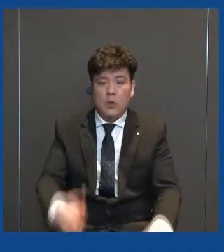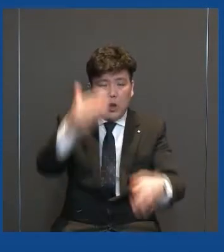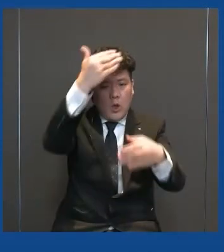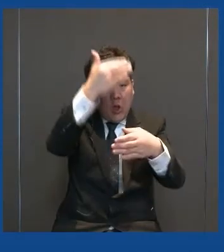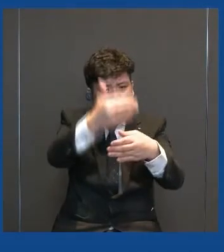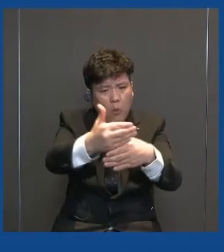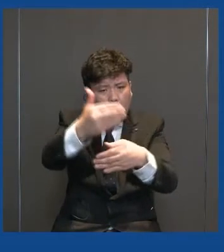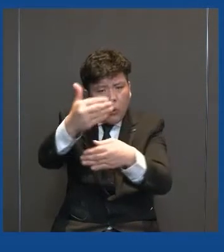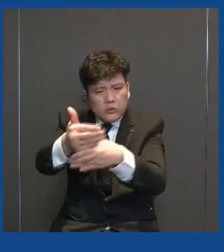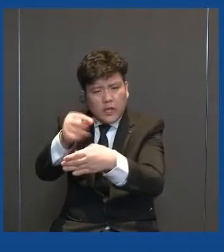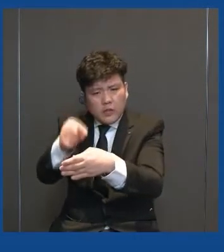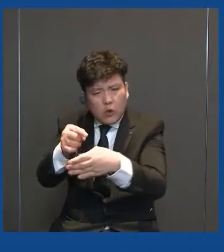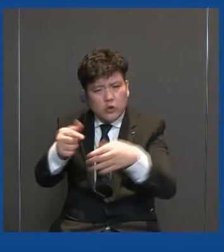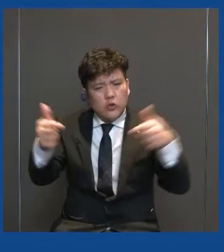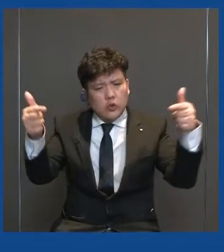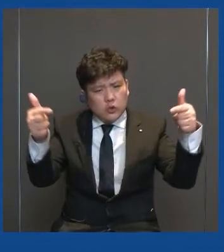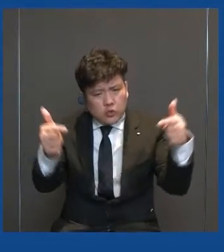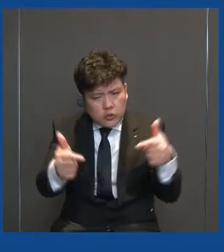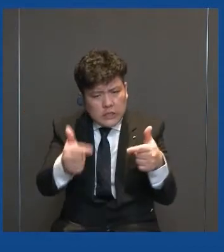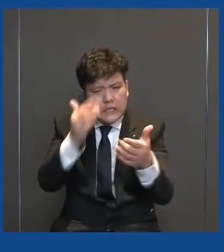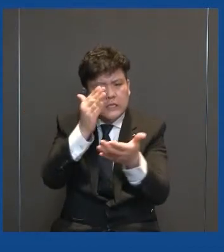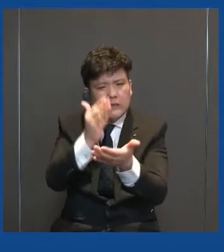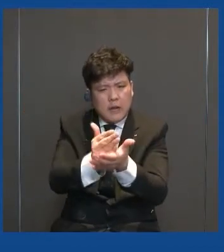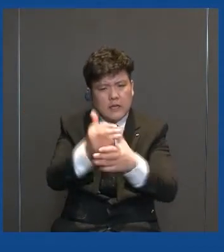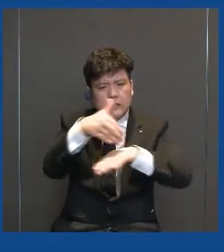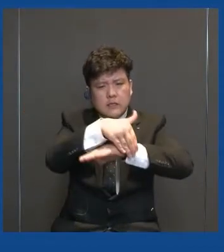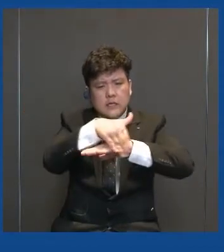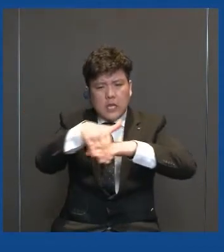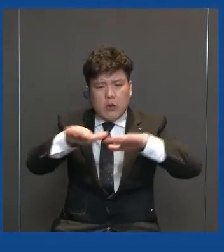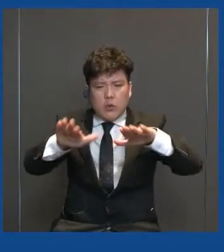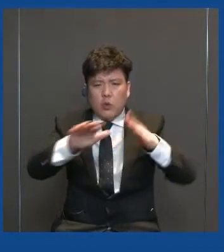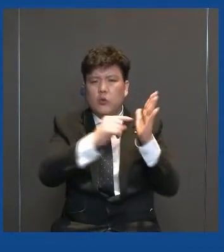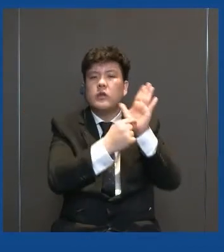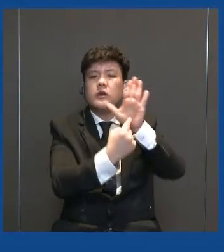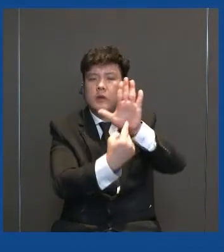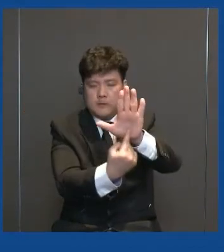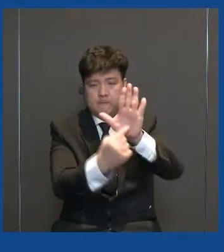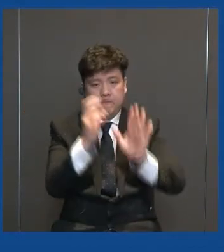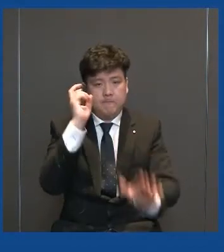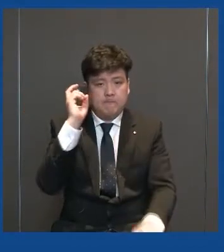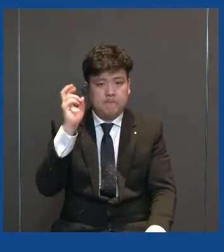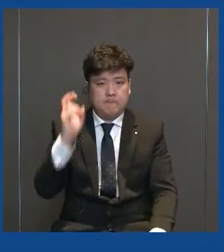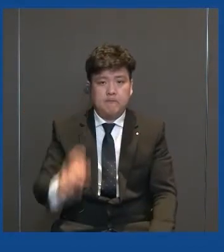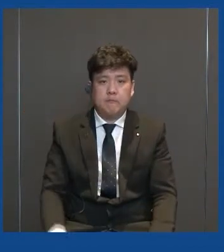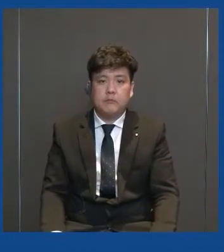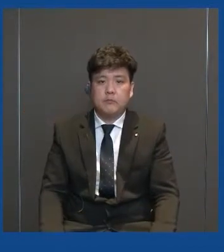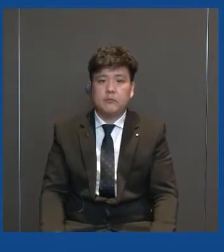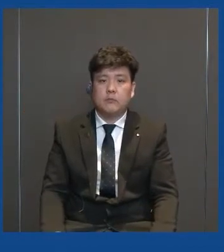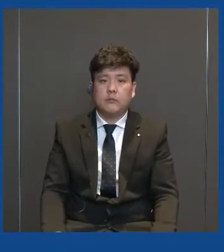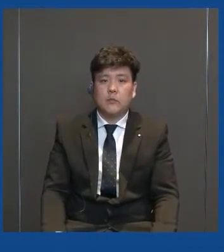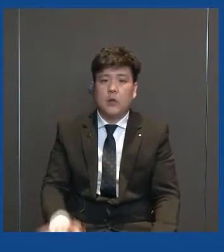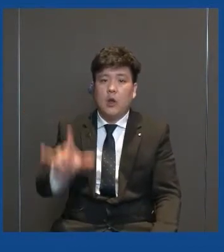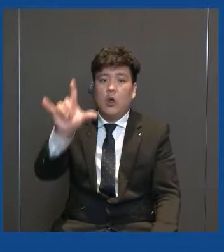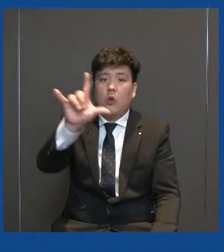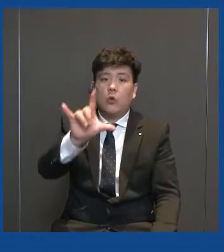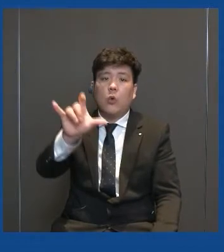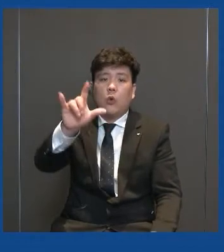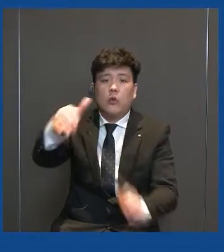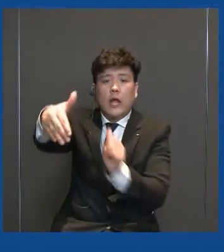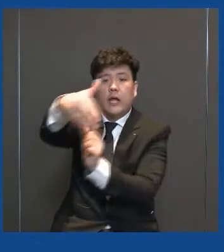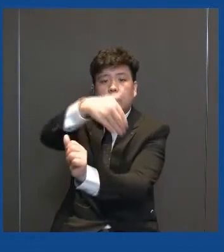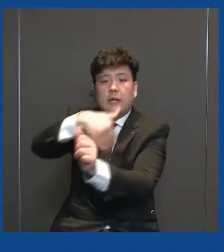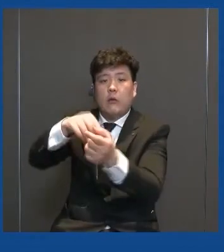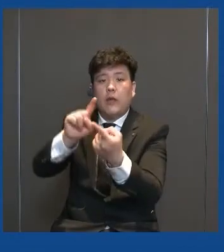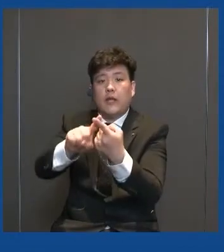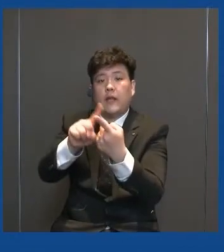So just to give you a brief overview of the COVID-19 situation we've had as till